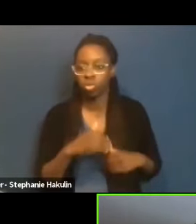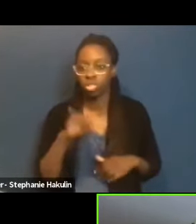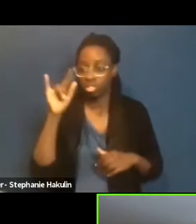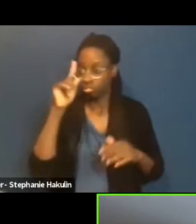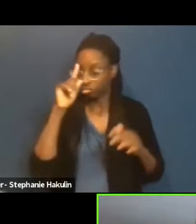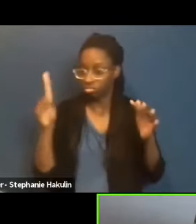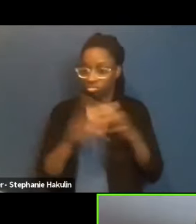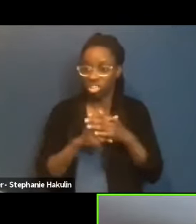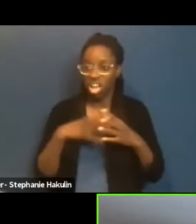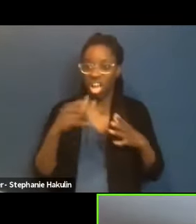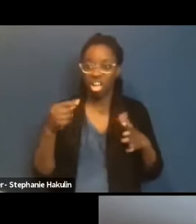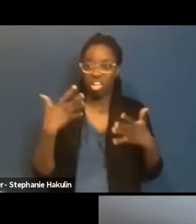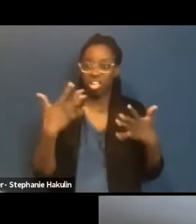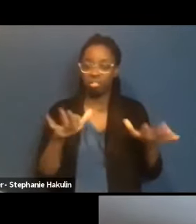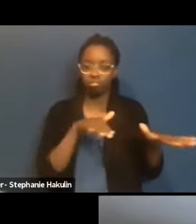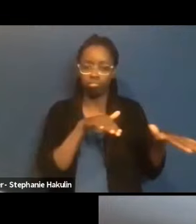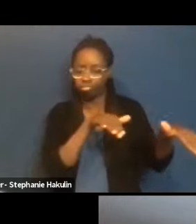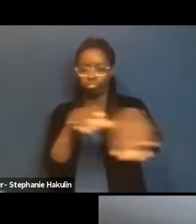top. Wow.